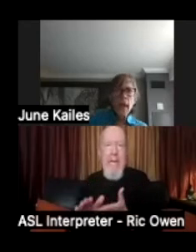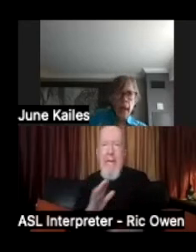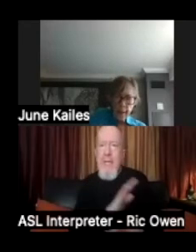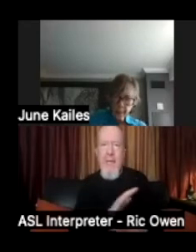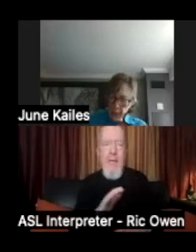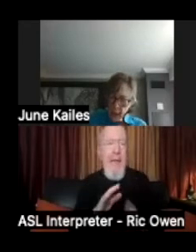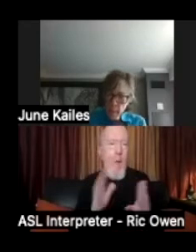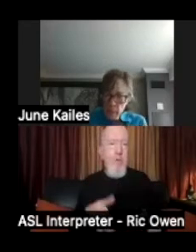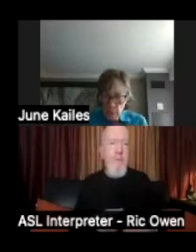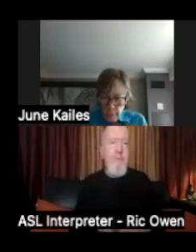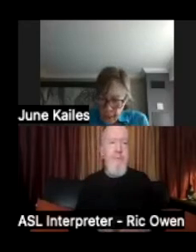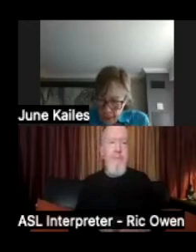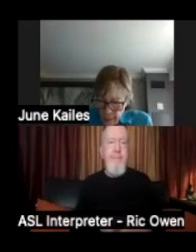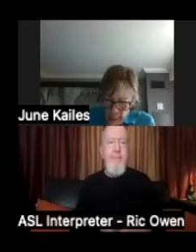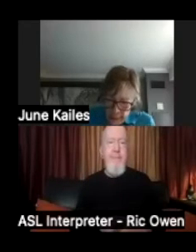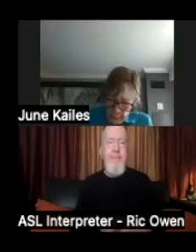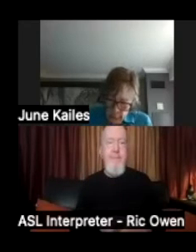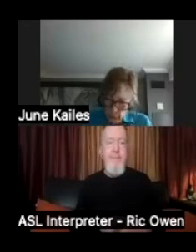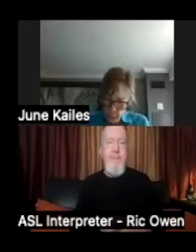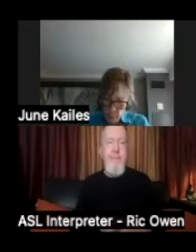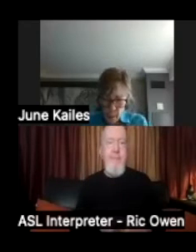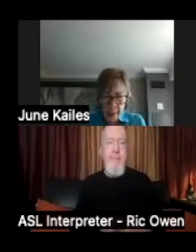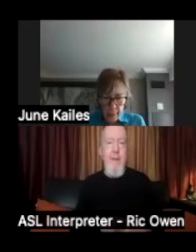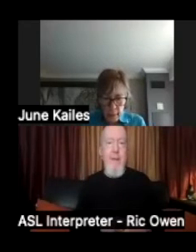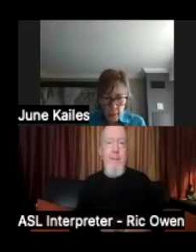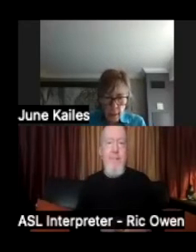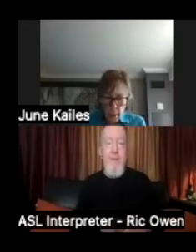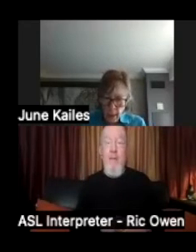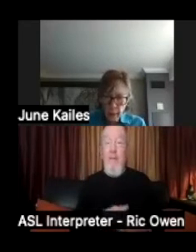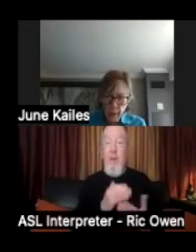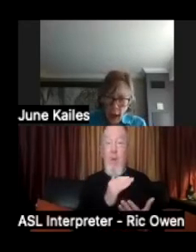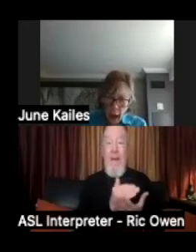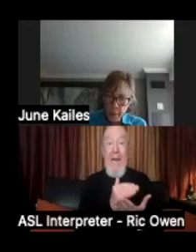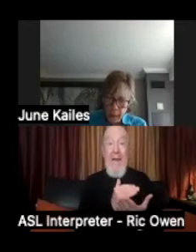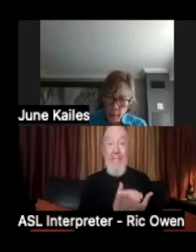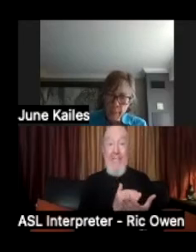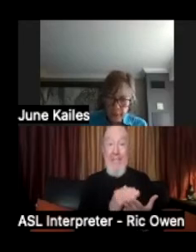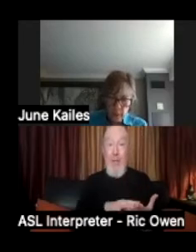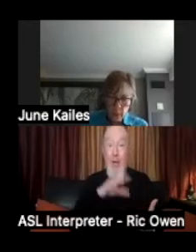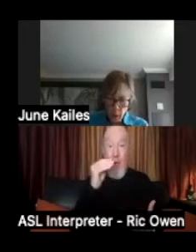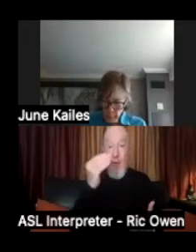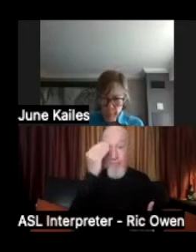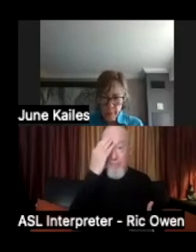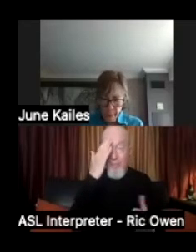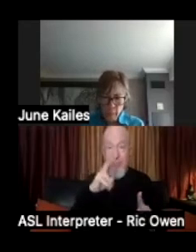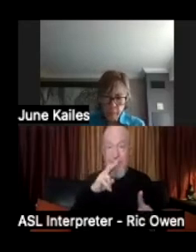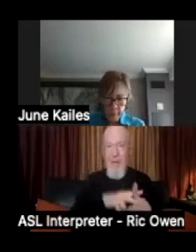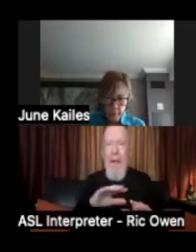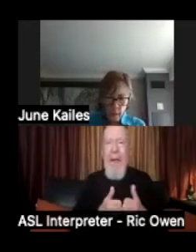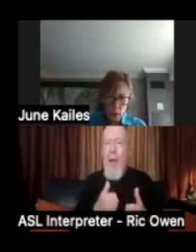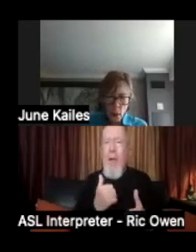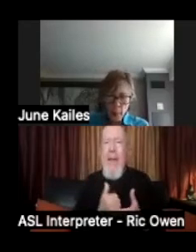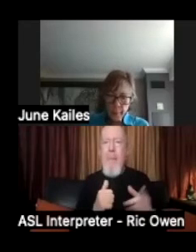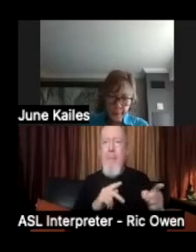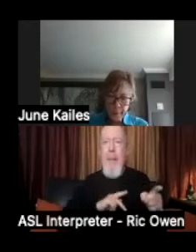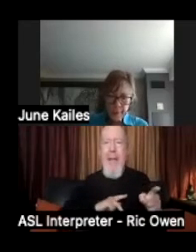So examples and lessons to apply here are, how do we help Pedro? People like